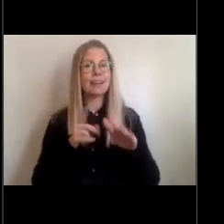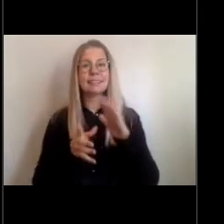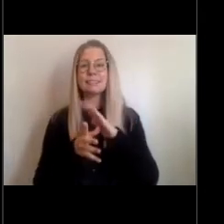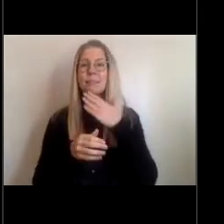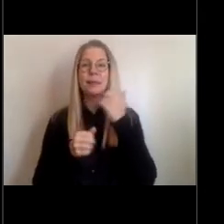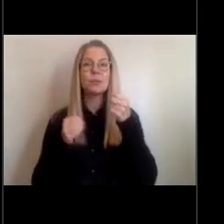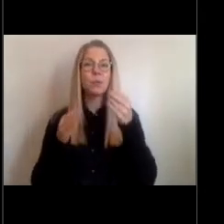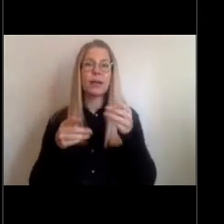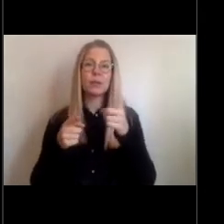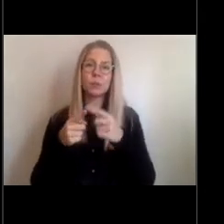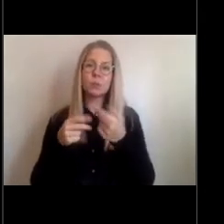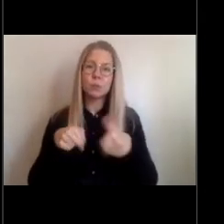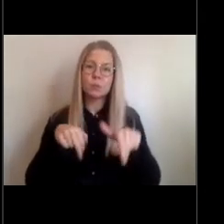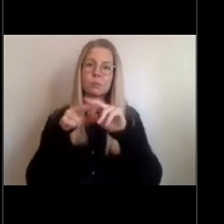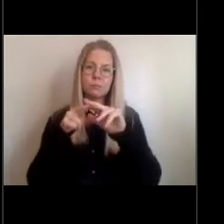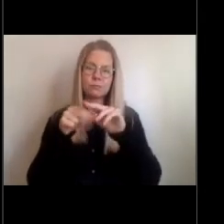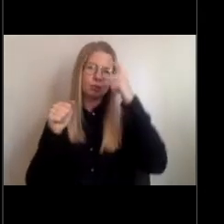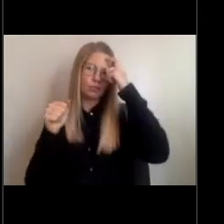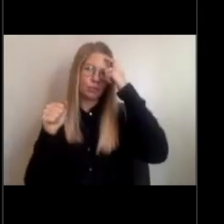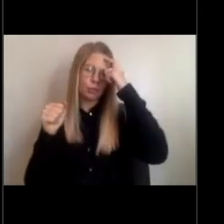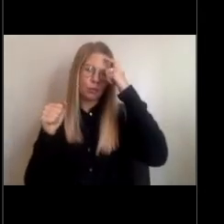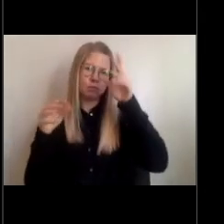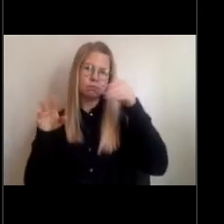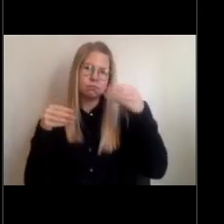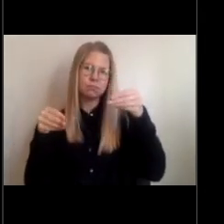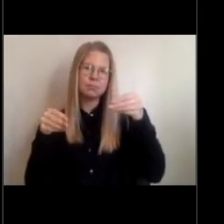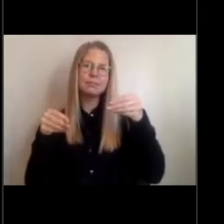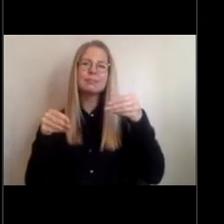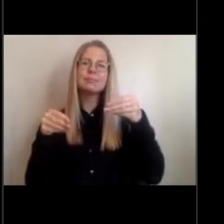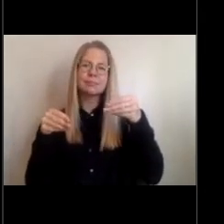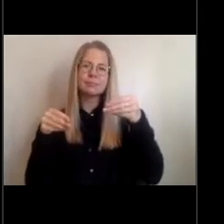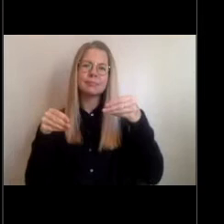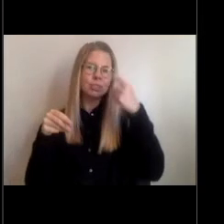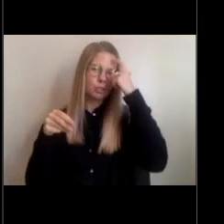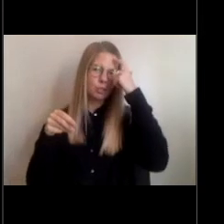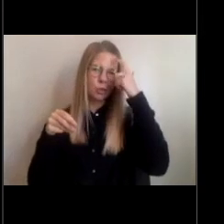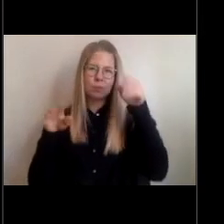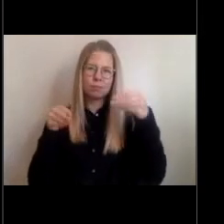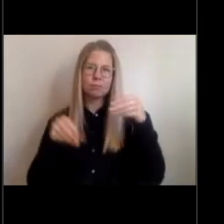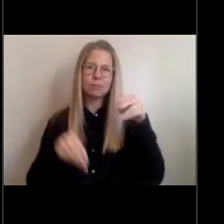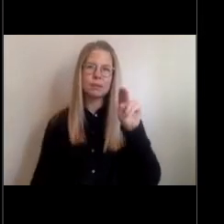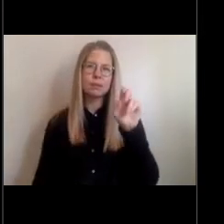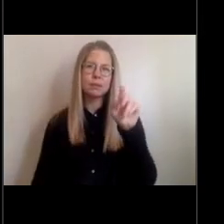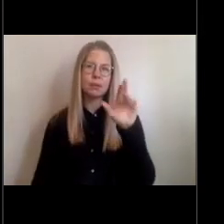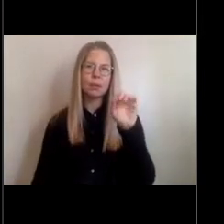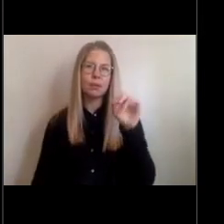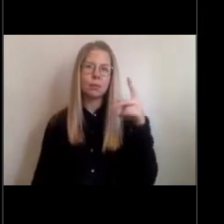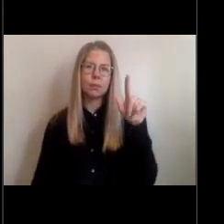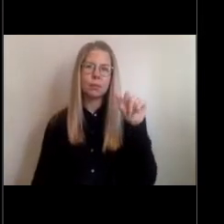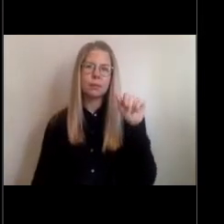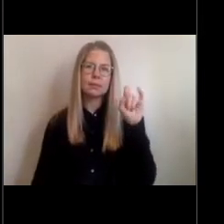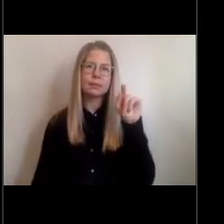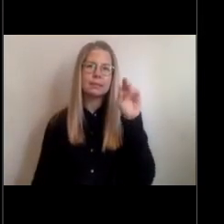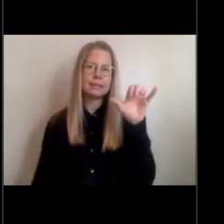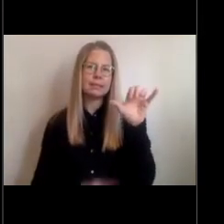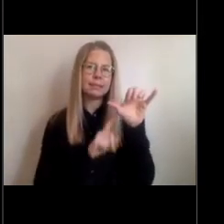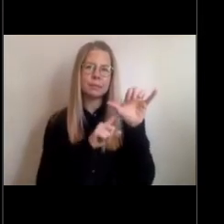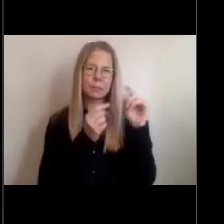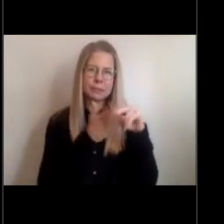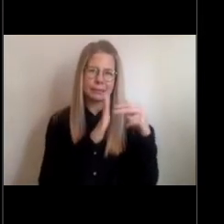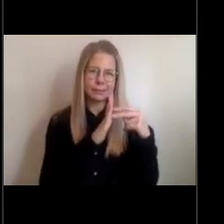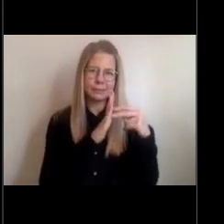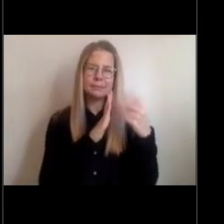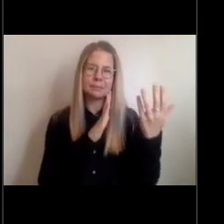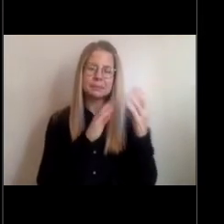lifespan that we have. What's neuroplasticity? It's a fancy word. Basically refers to growing